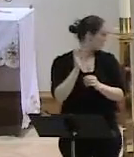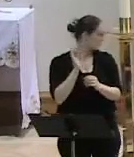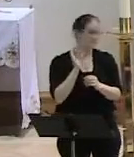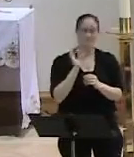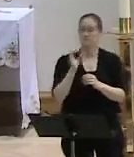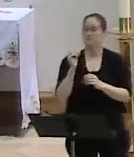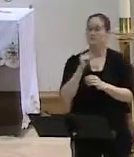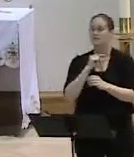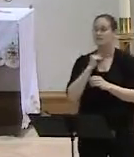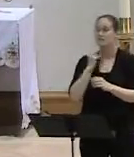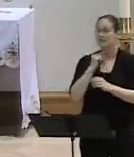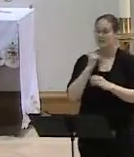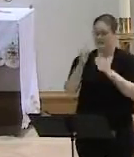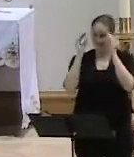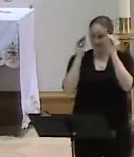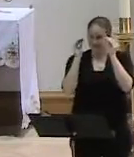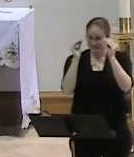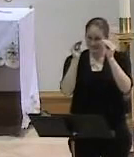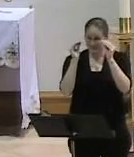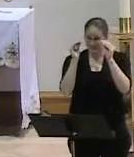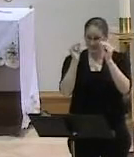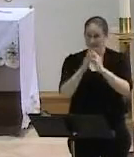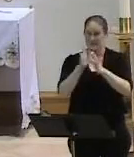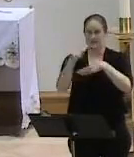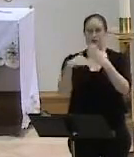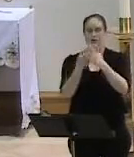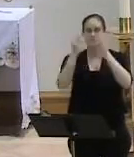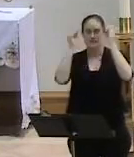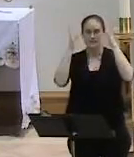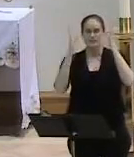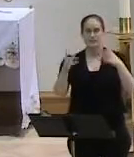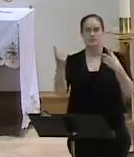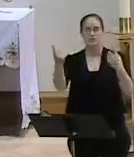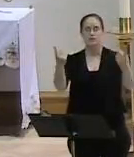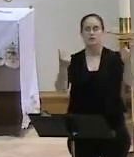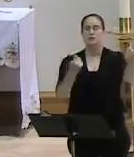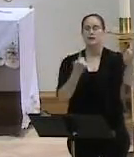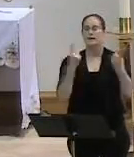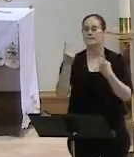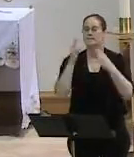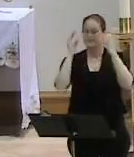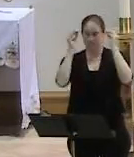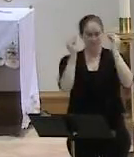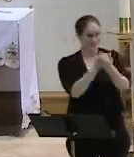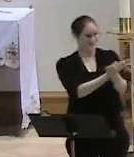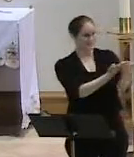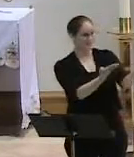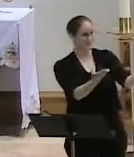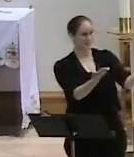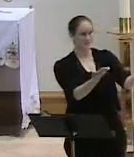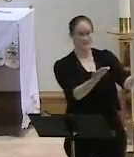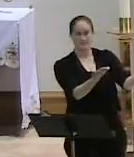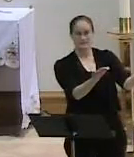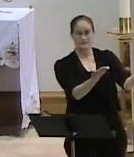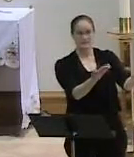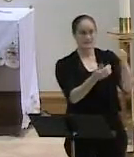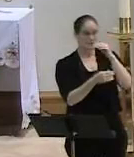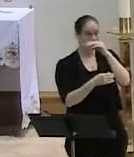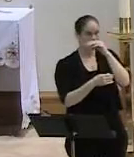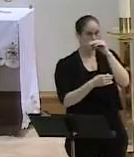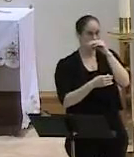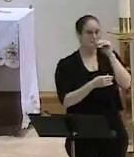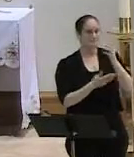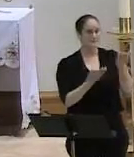be with their teachers. I'd like the teachers to come forward who taught that. So you can come forward,